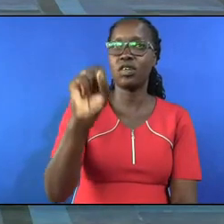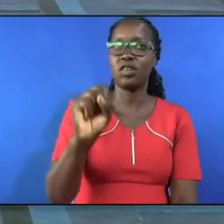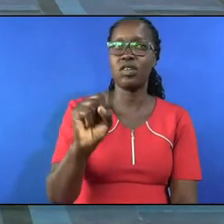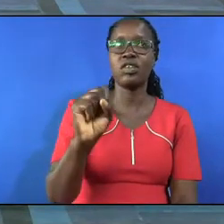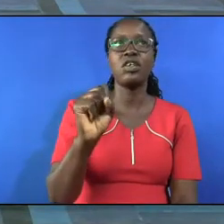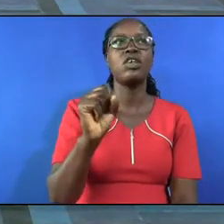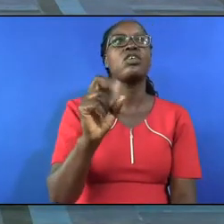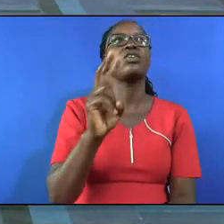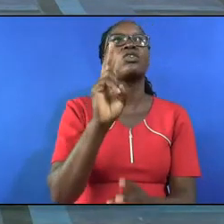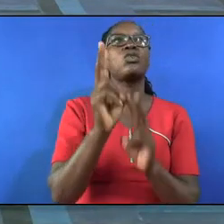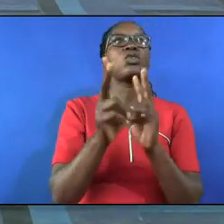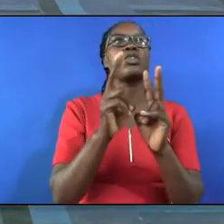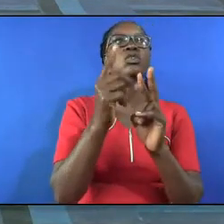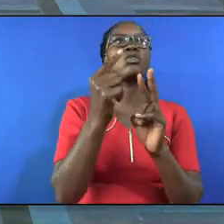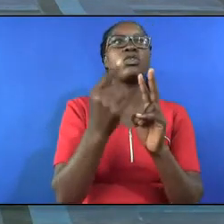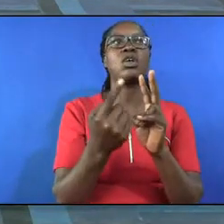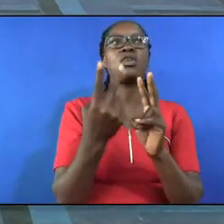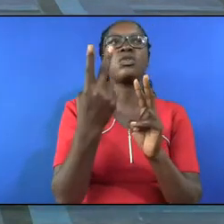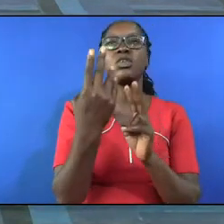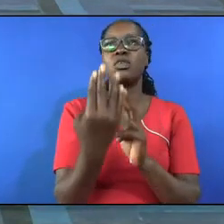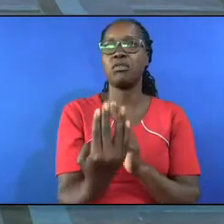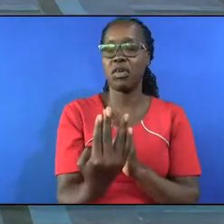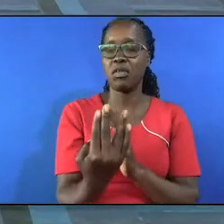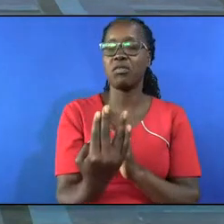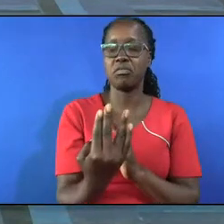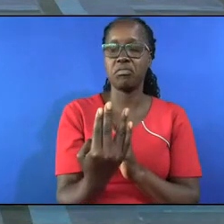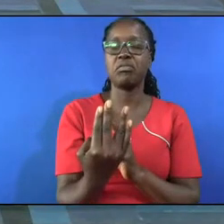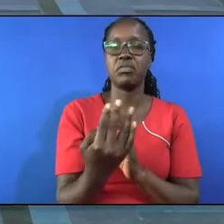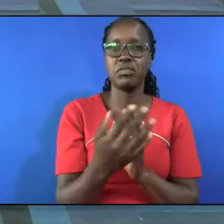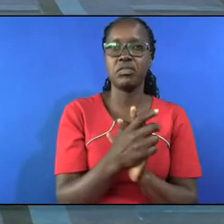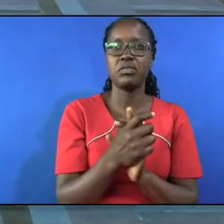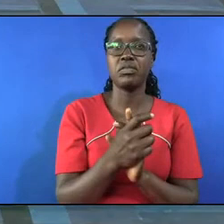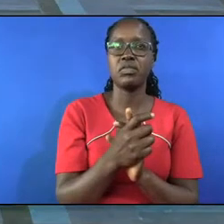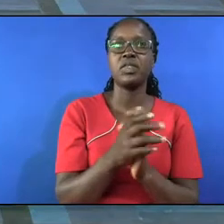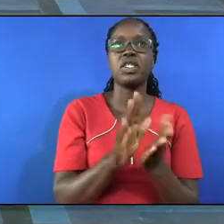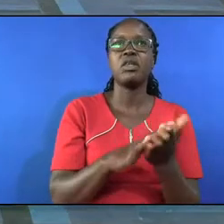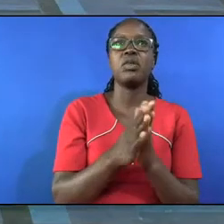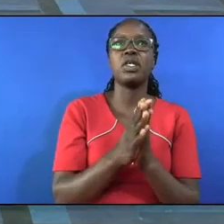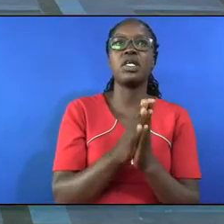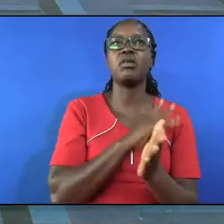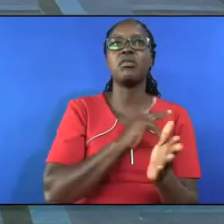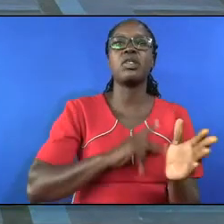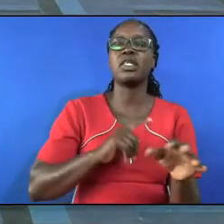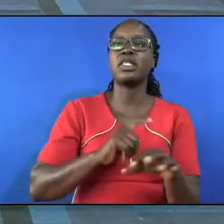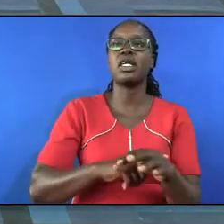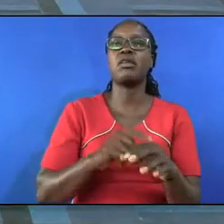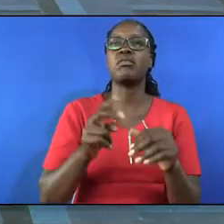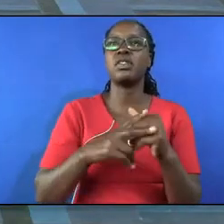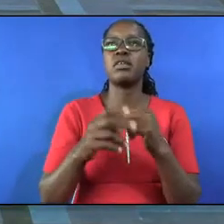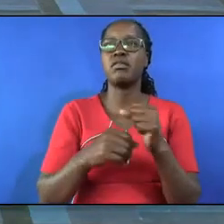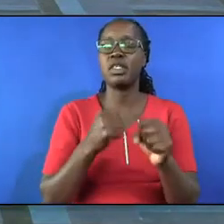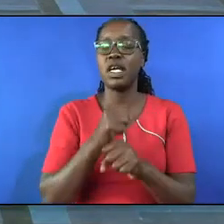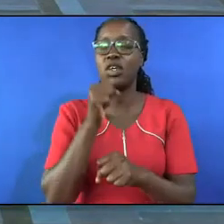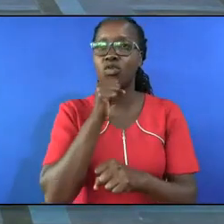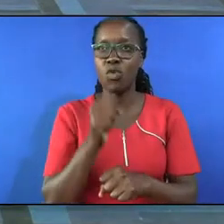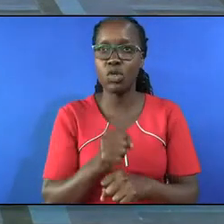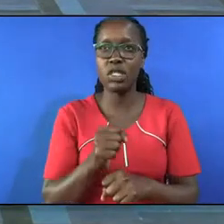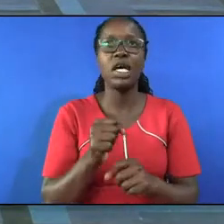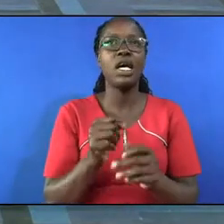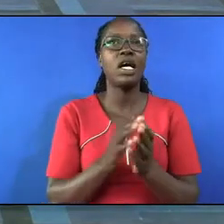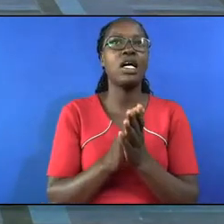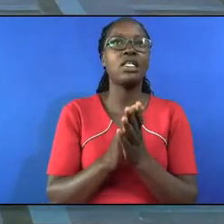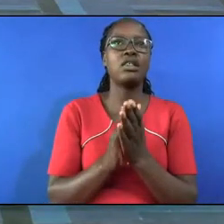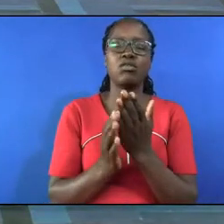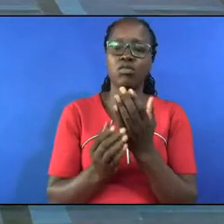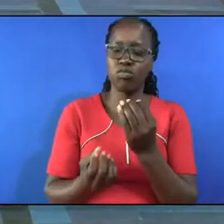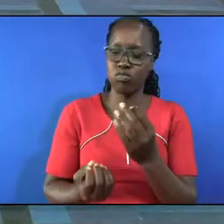23, chapter 24 talks about Joash. Joash became king when he was 7 years old, we have seen. And he was